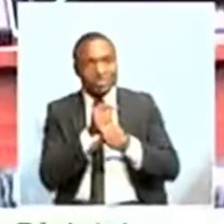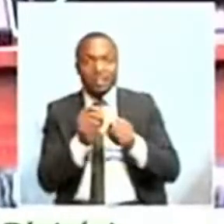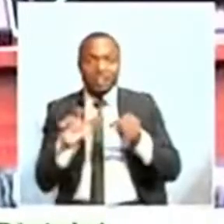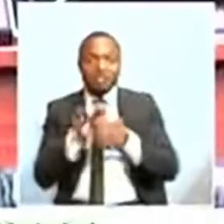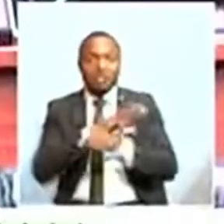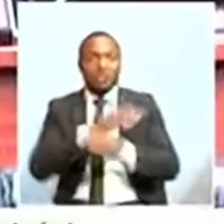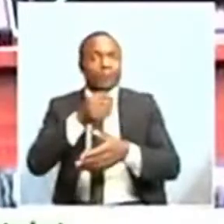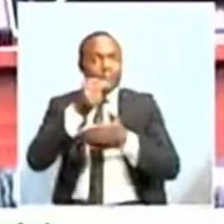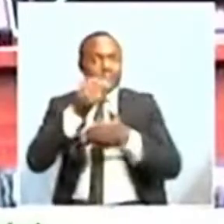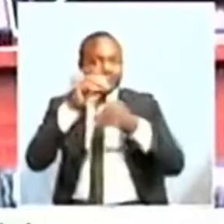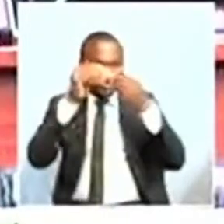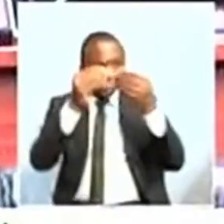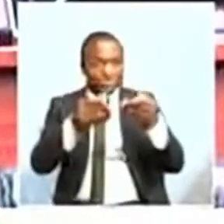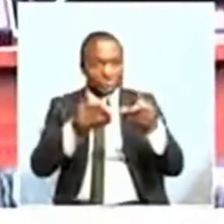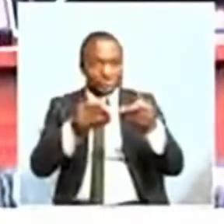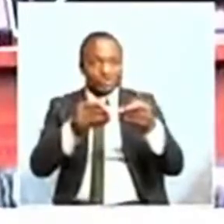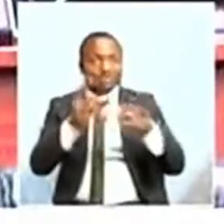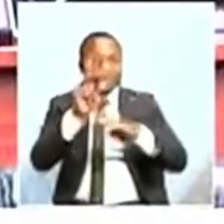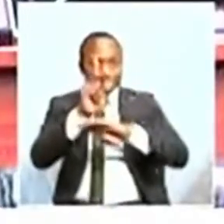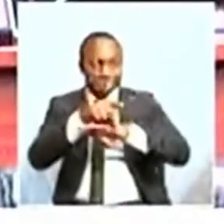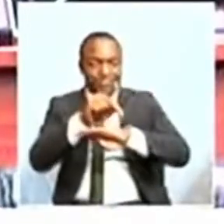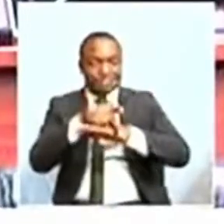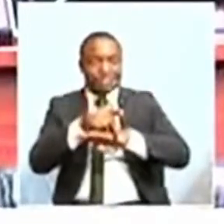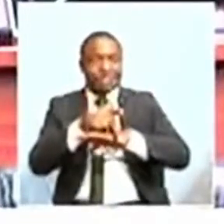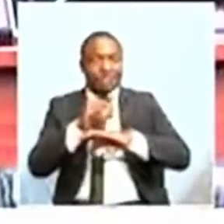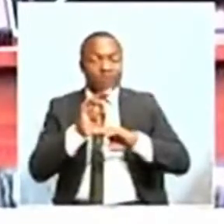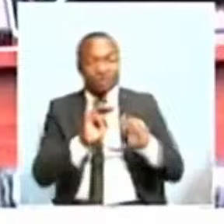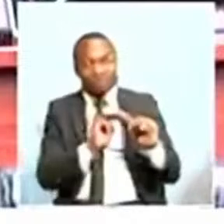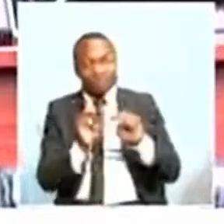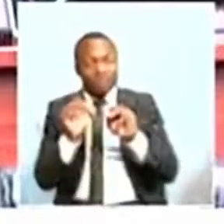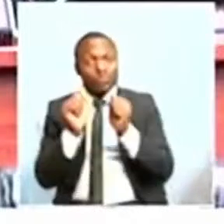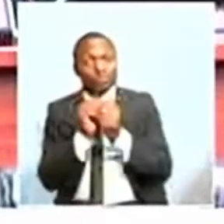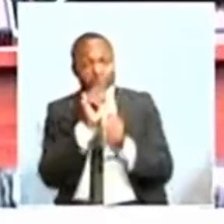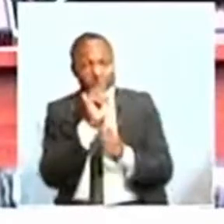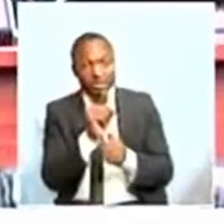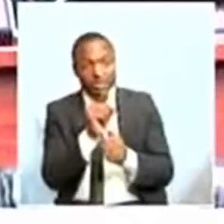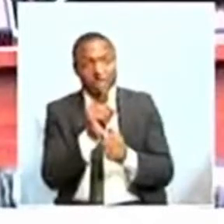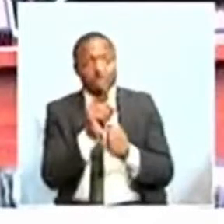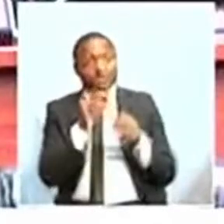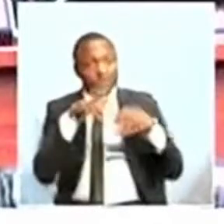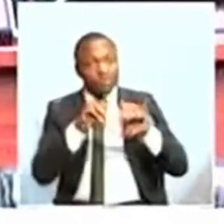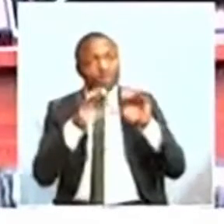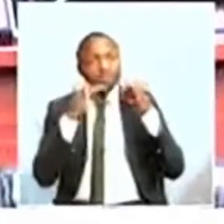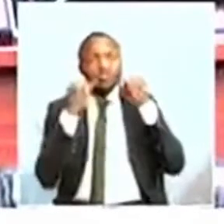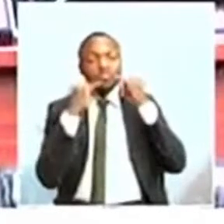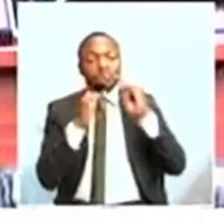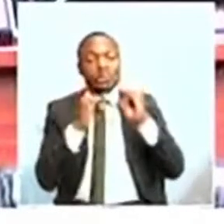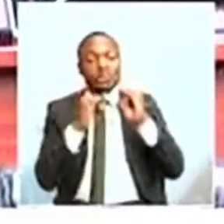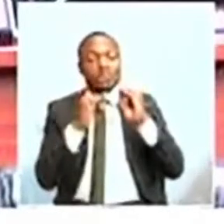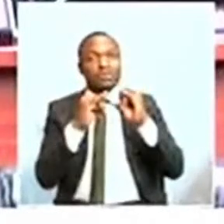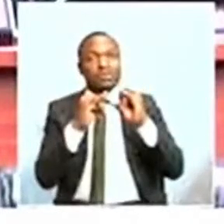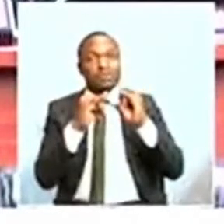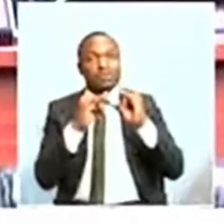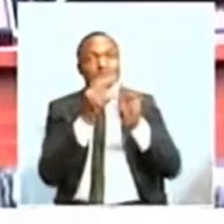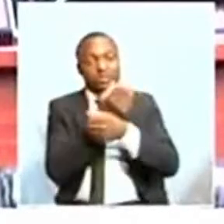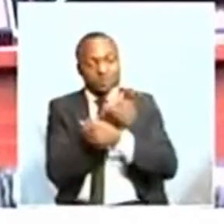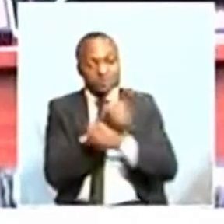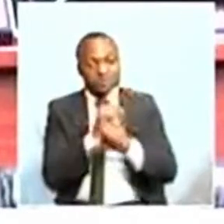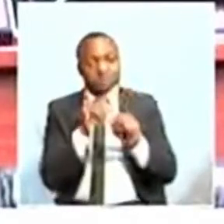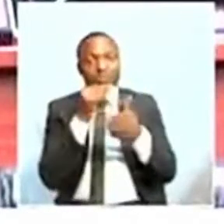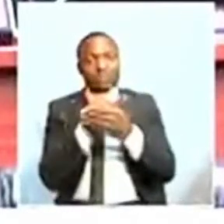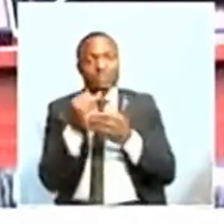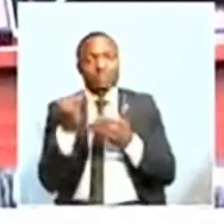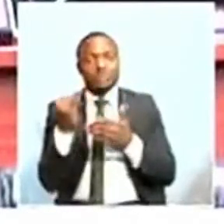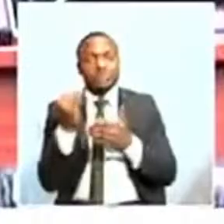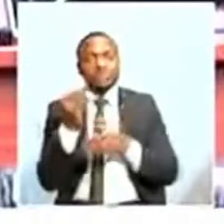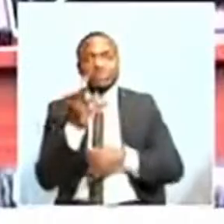budgetary allocation to the project. So we'll move with you and we'll keep you updated as we resolve the water issues in Isoka. Madam Speaker,